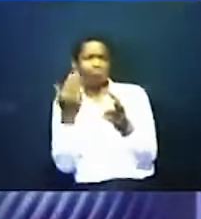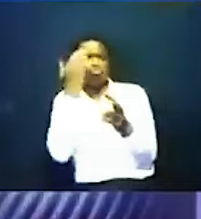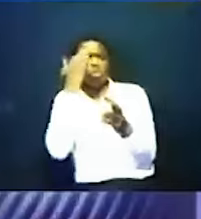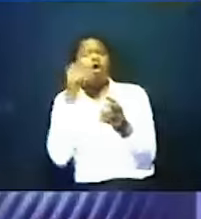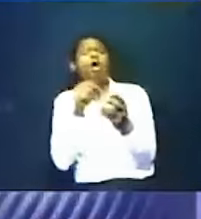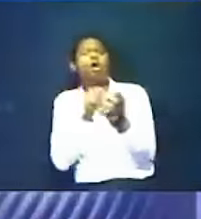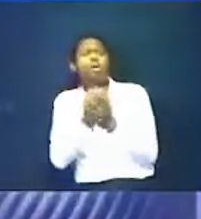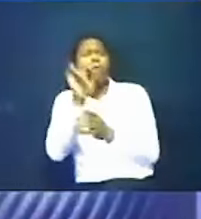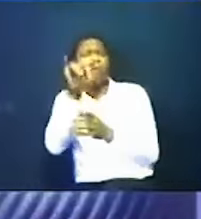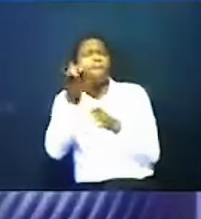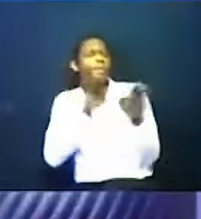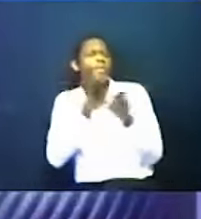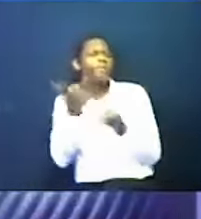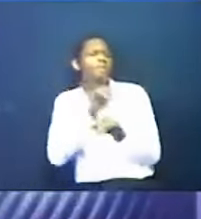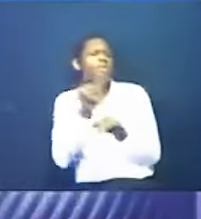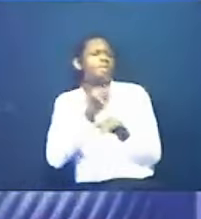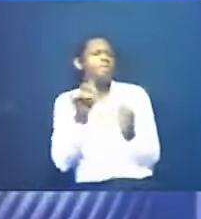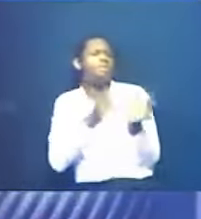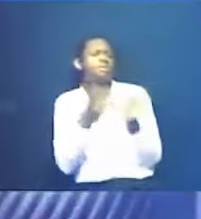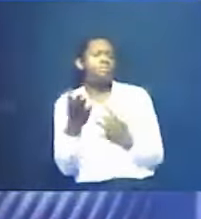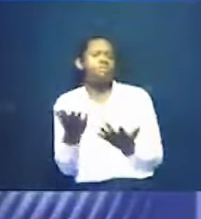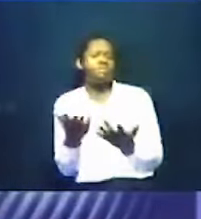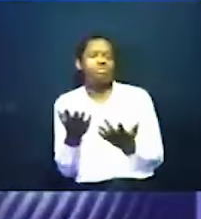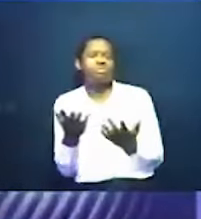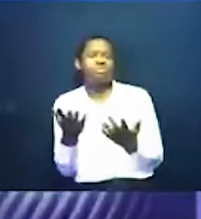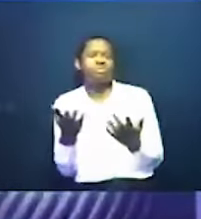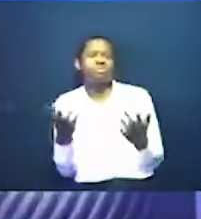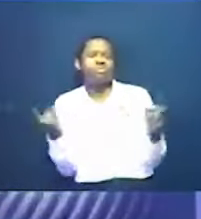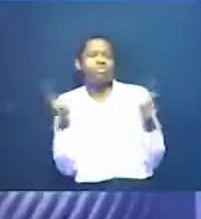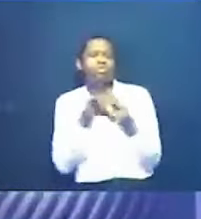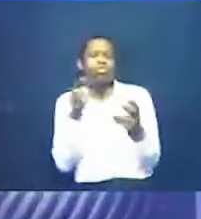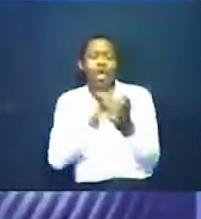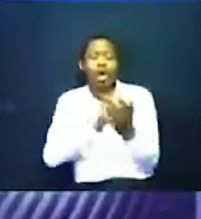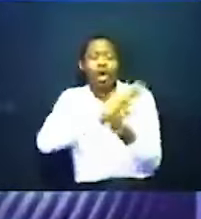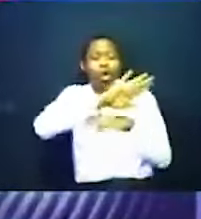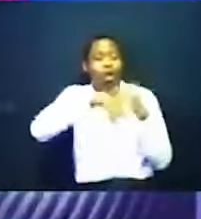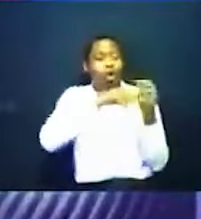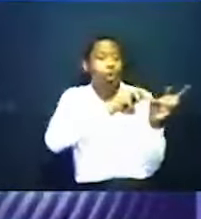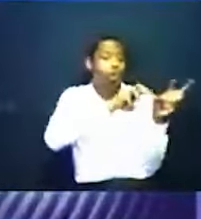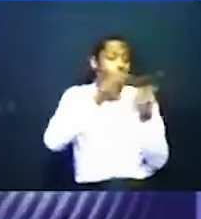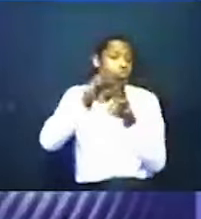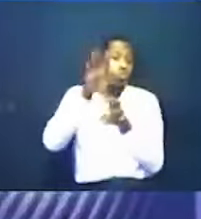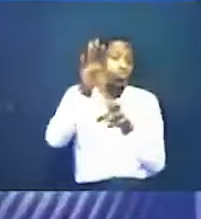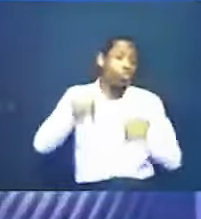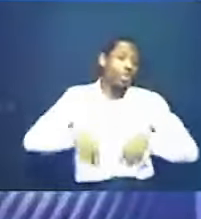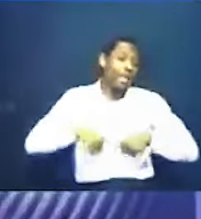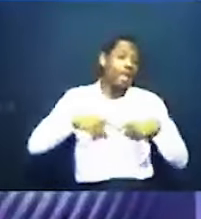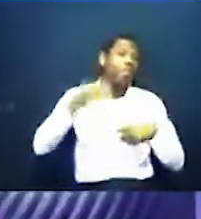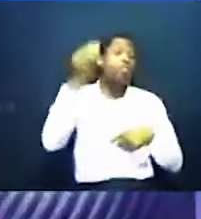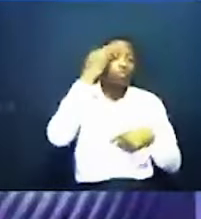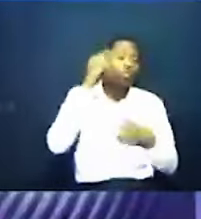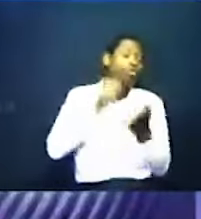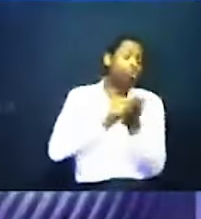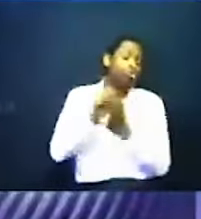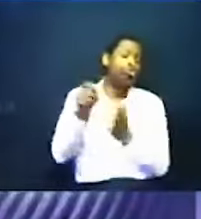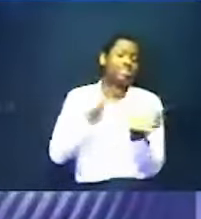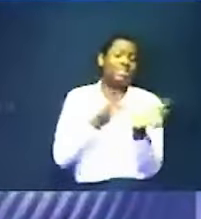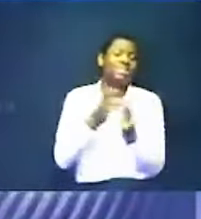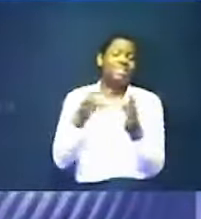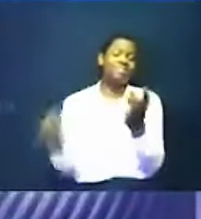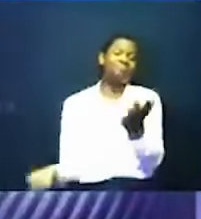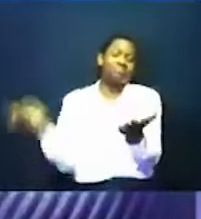manipa anyi ho achi nye kra to know whether he is still alive or he is kept in the grave.